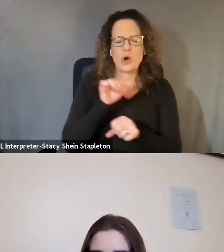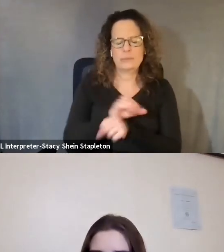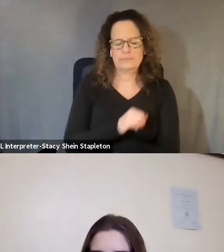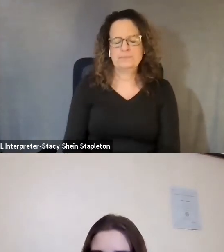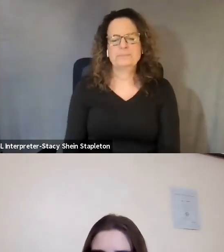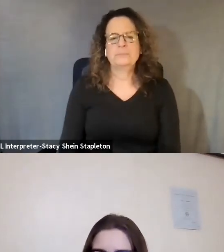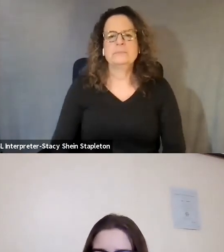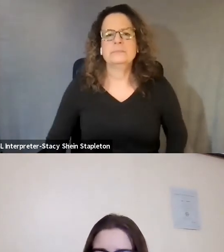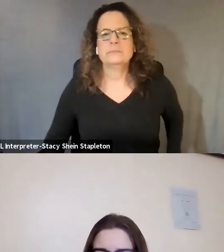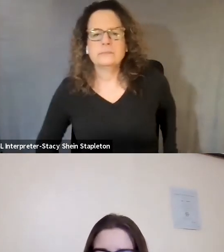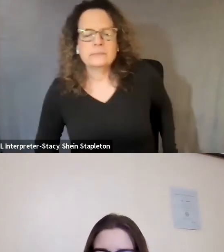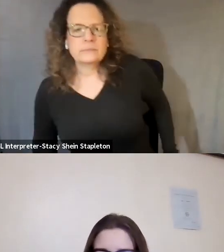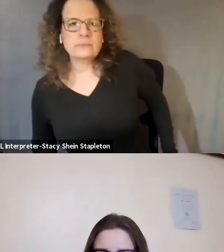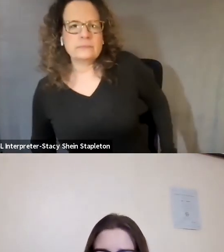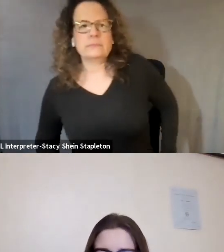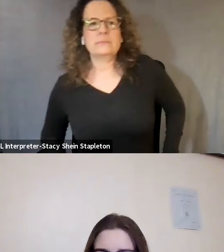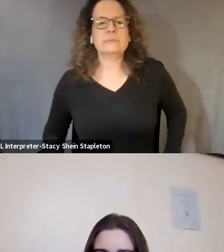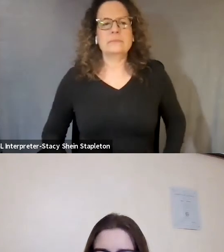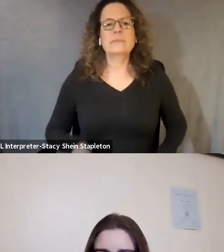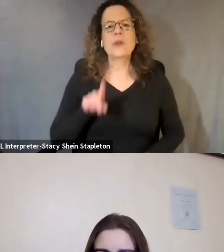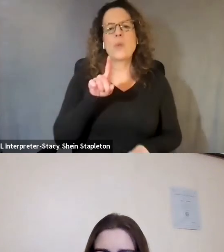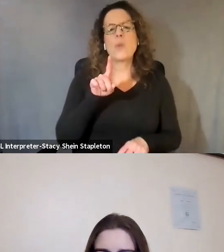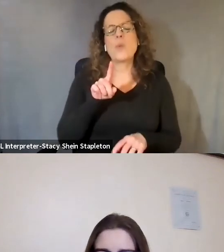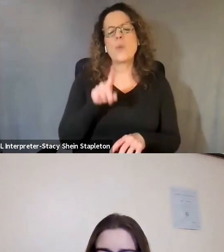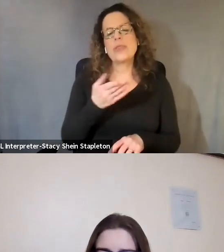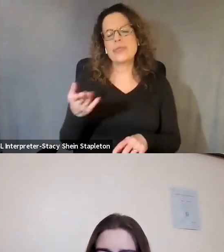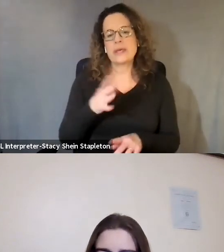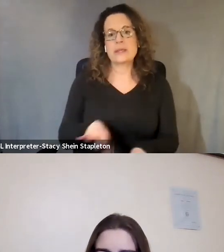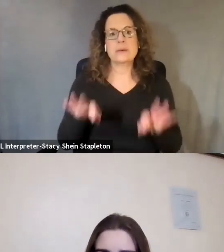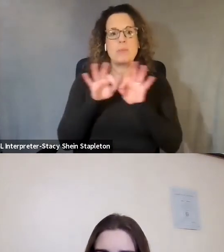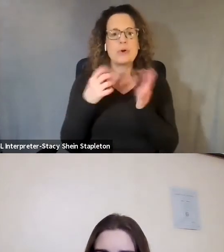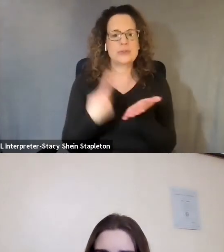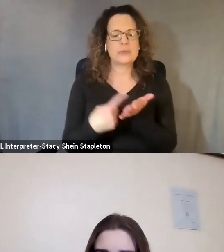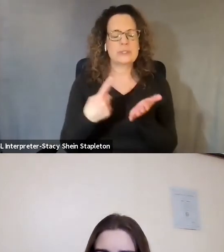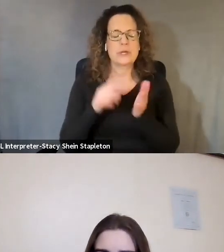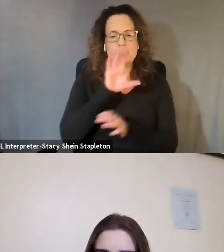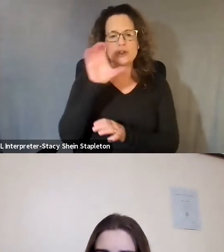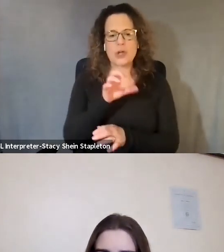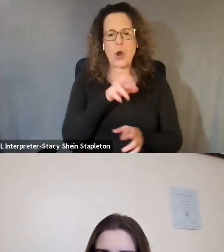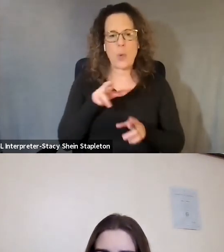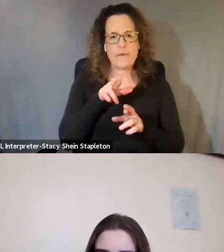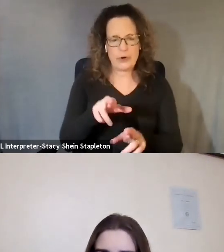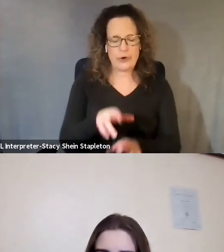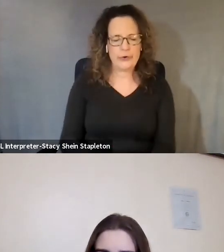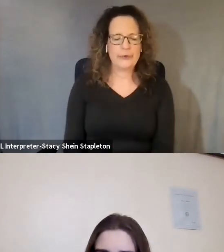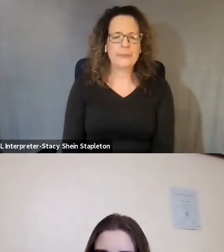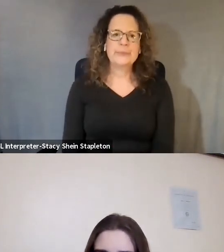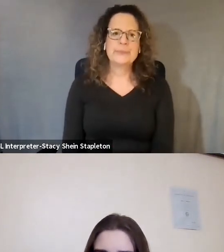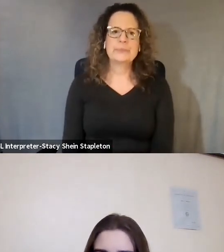Sure. Well, one of the things that I think is really important when we have a discussion about the Chicago River is